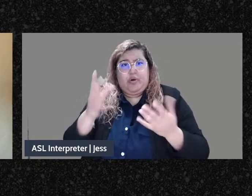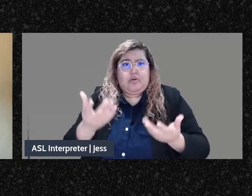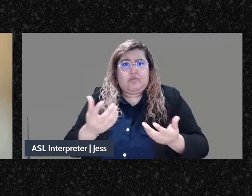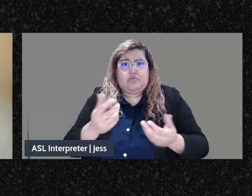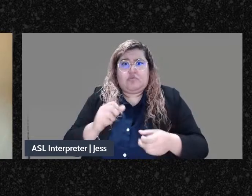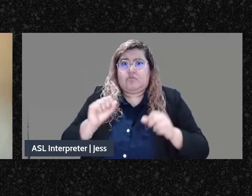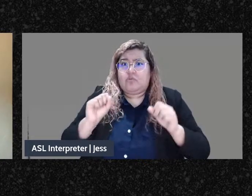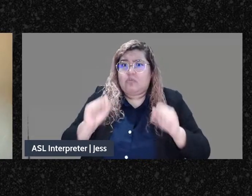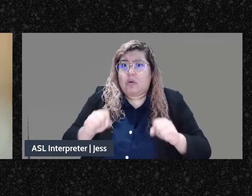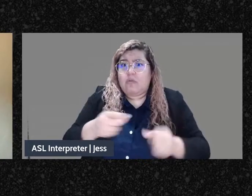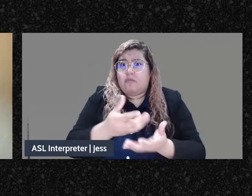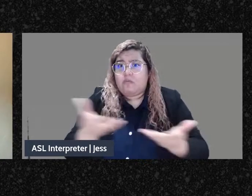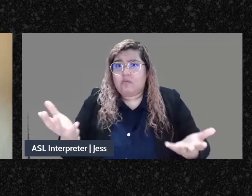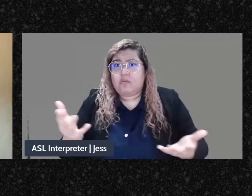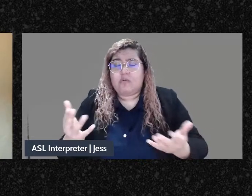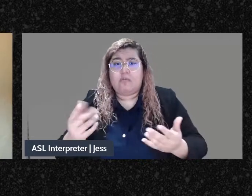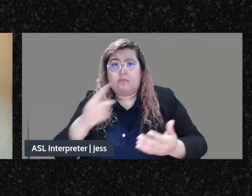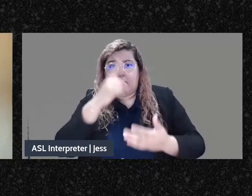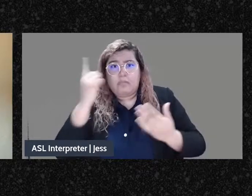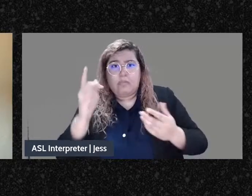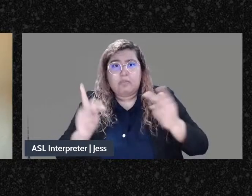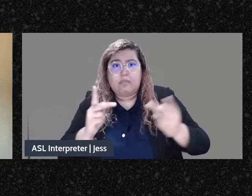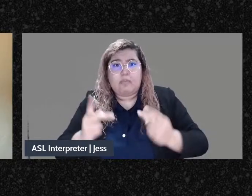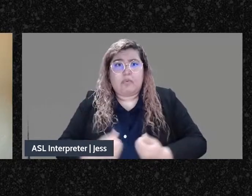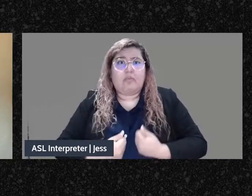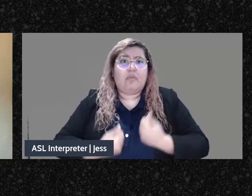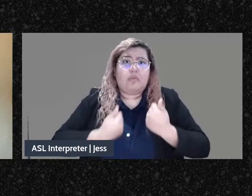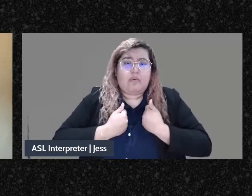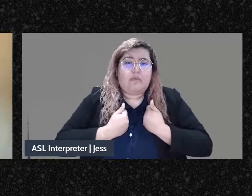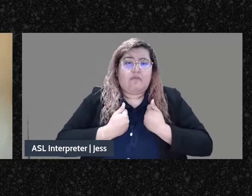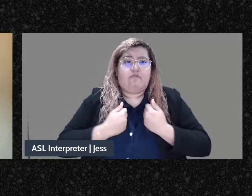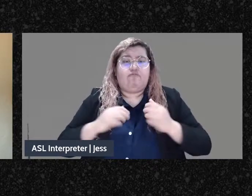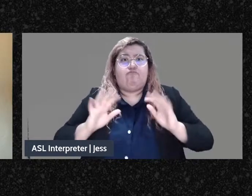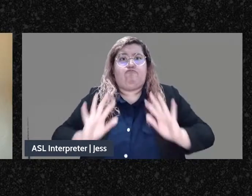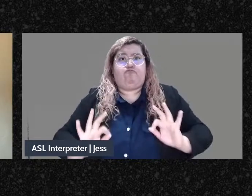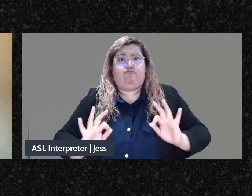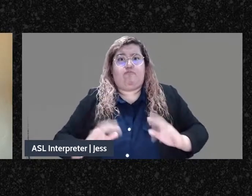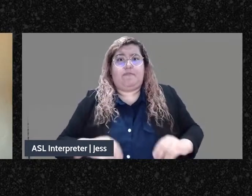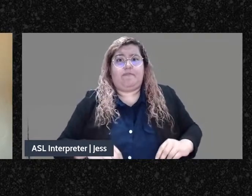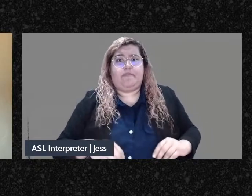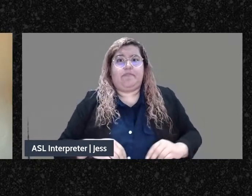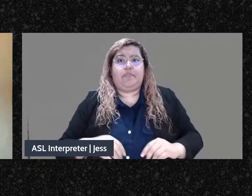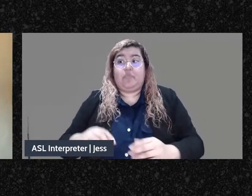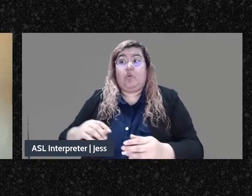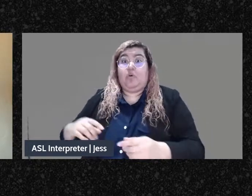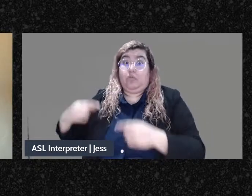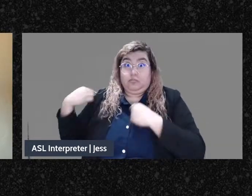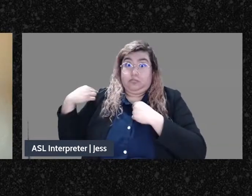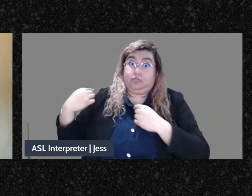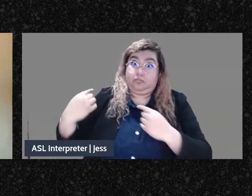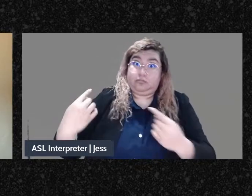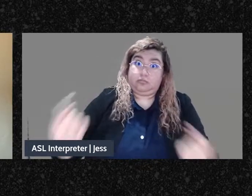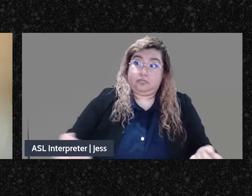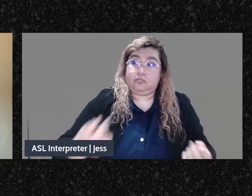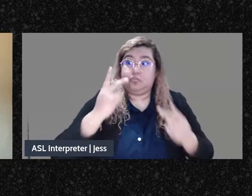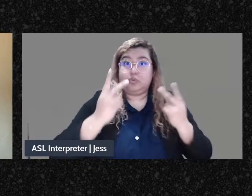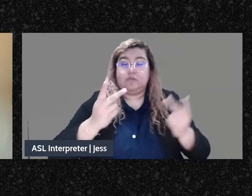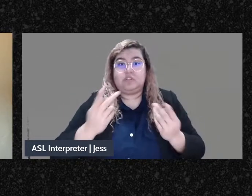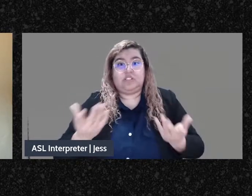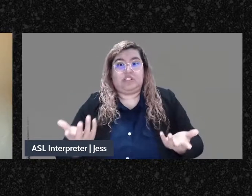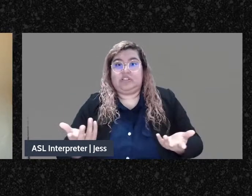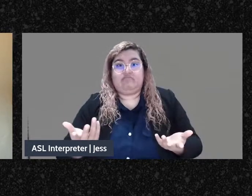Since then, we've had almost 2 years to see new levels of what tired, old,